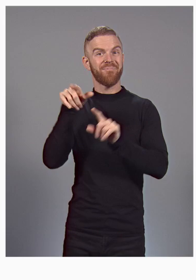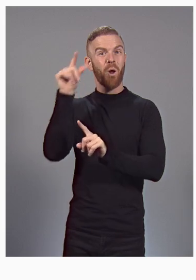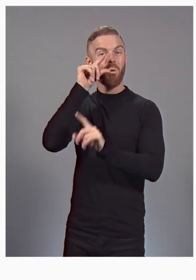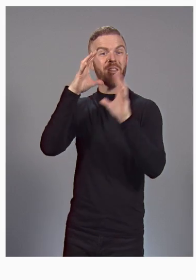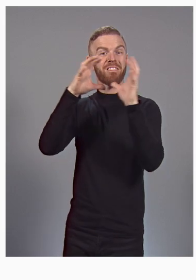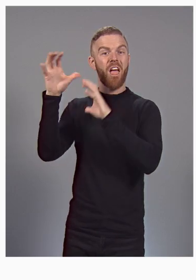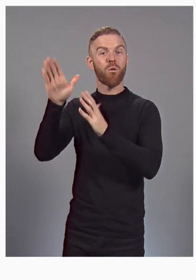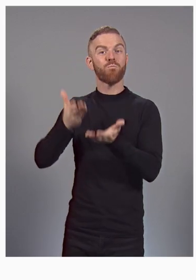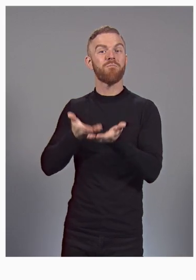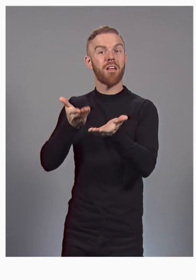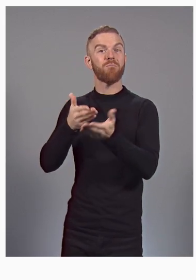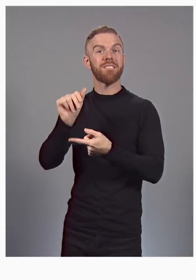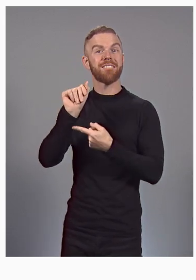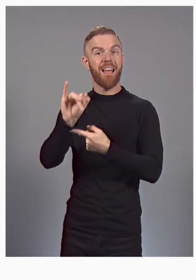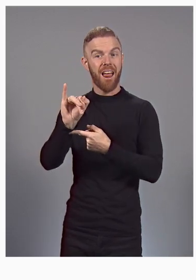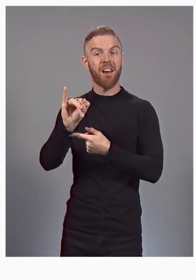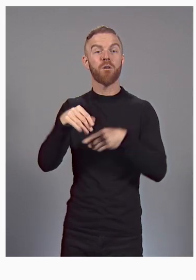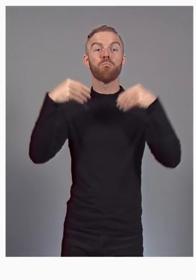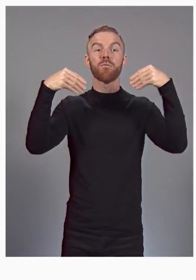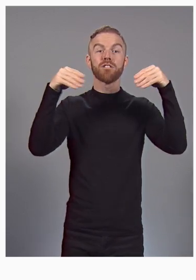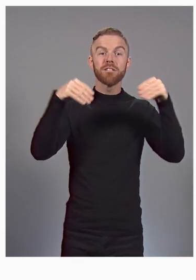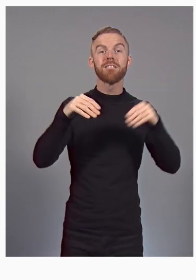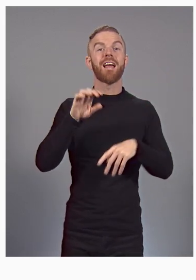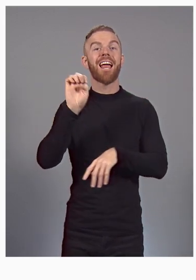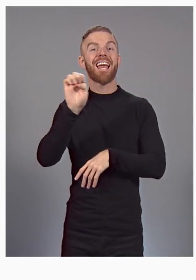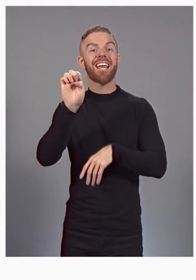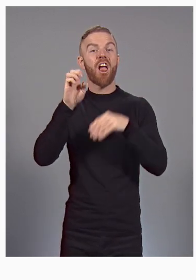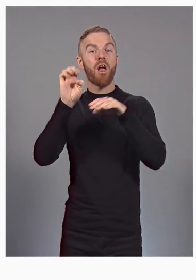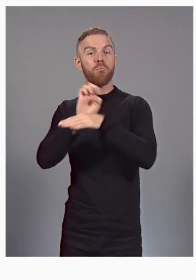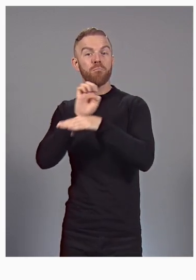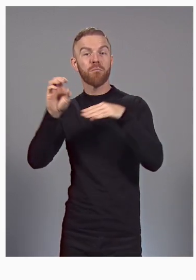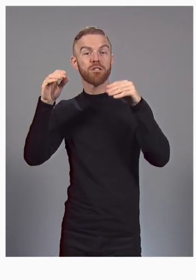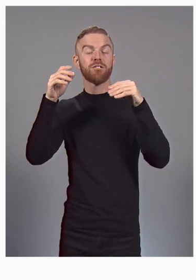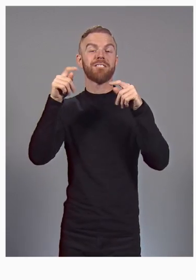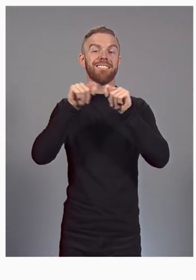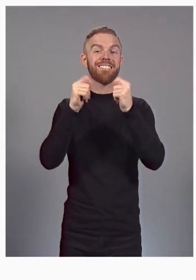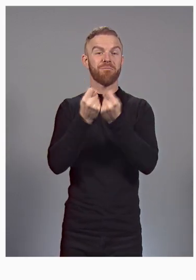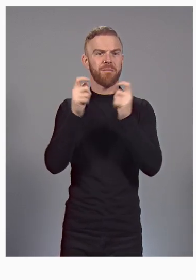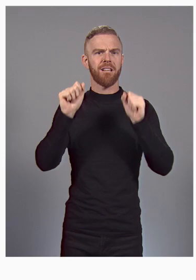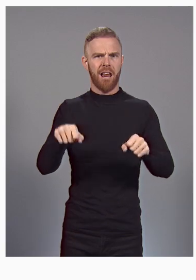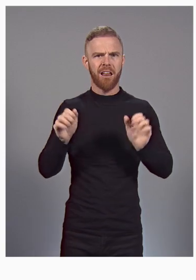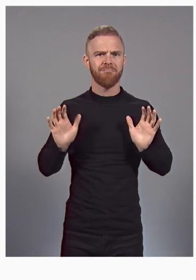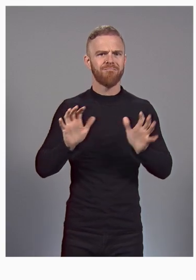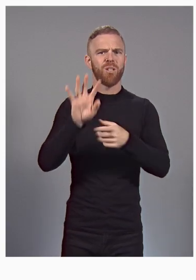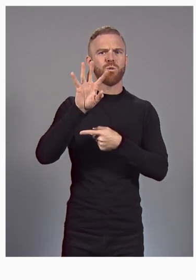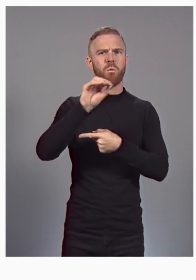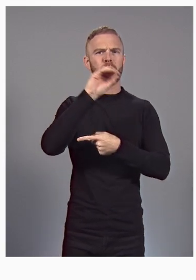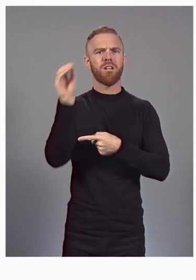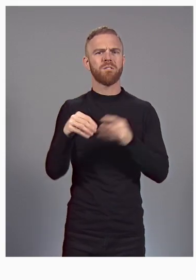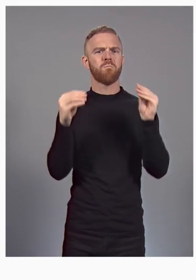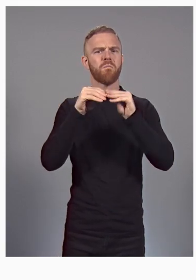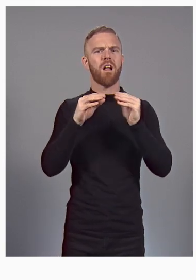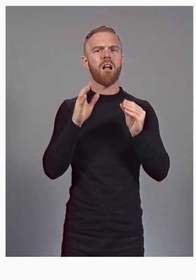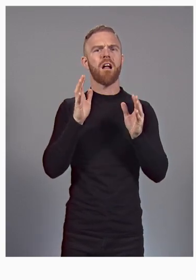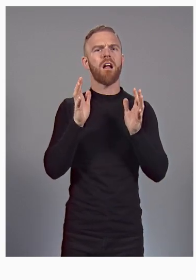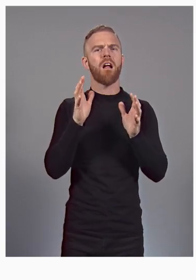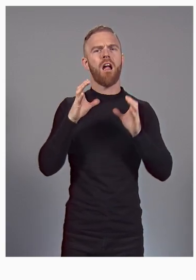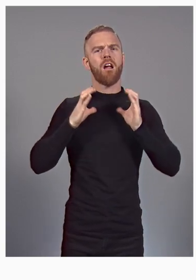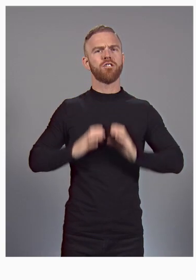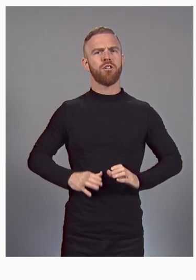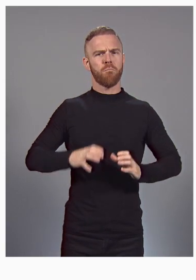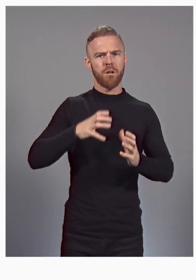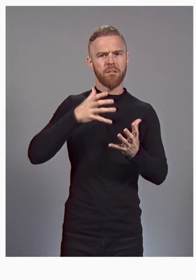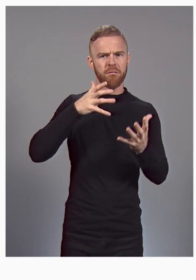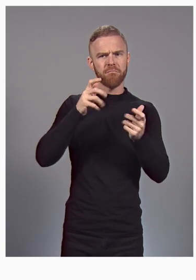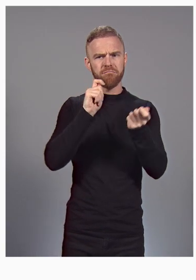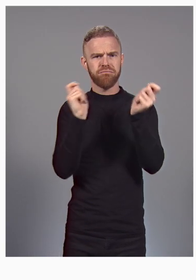AI, merchandising and e-commerce teams can now drive 40% more customer conversions. That means a lot more happy